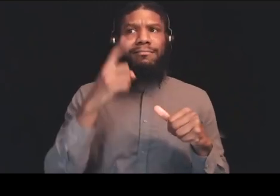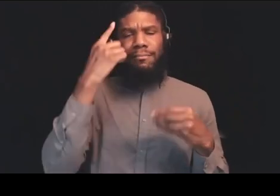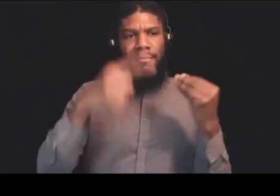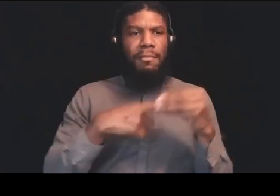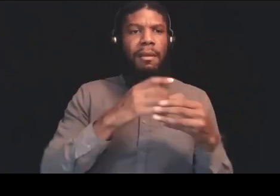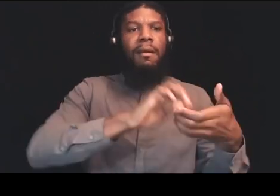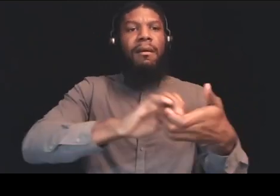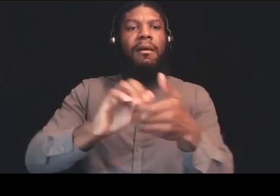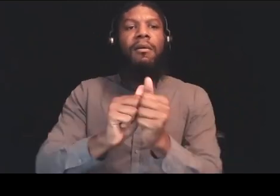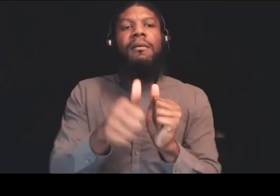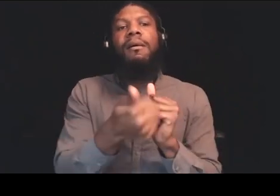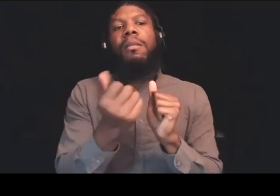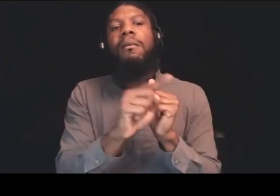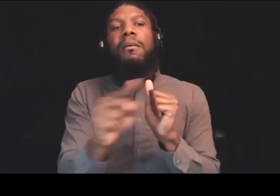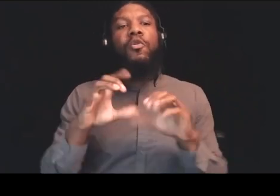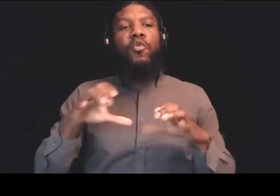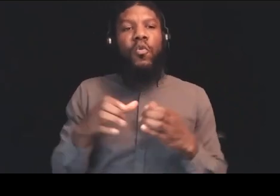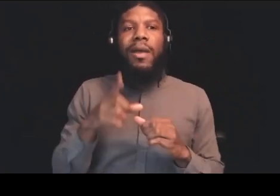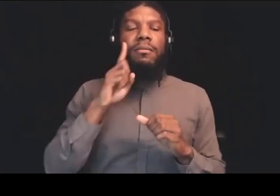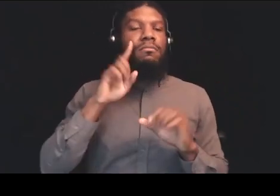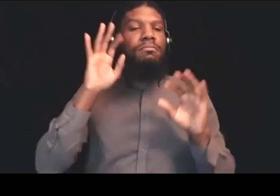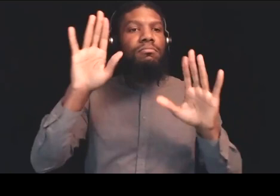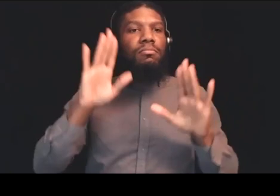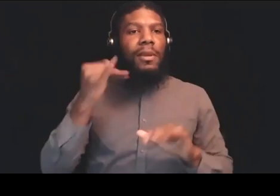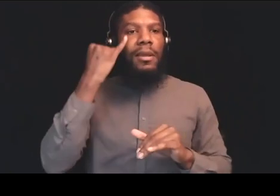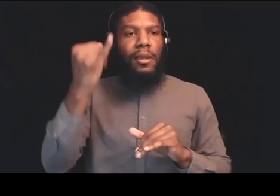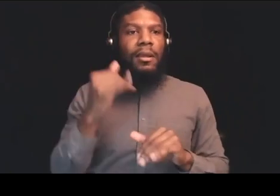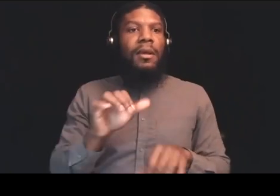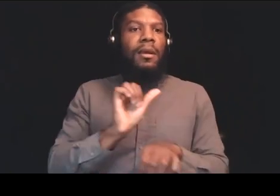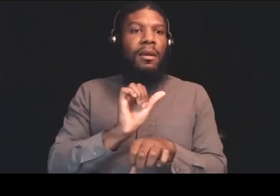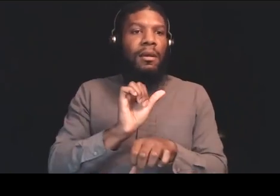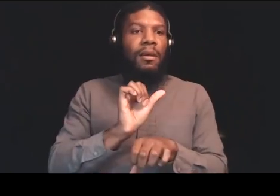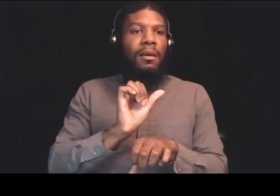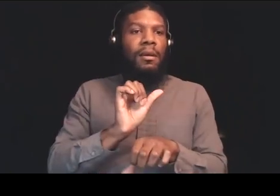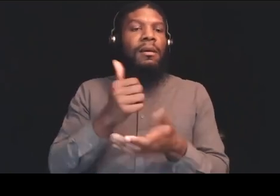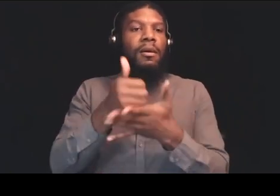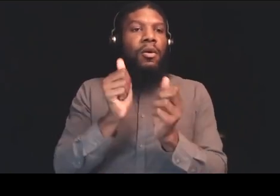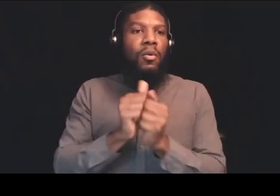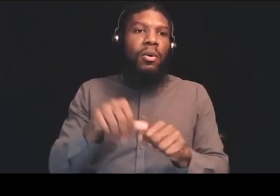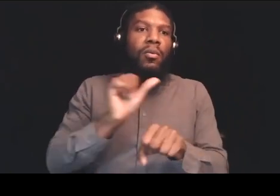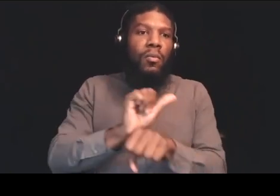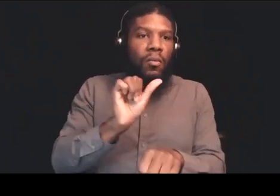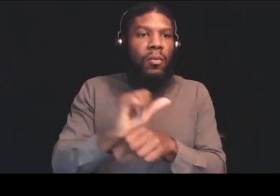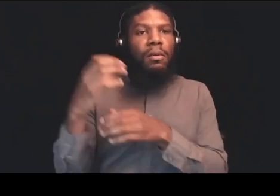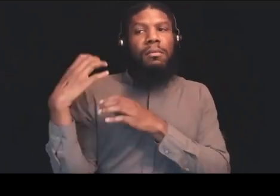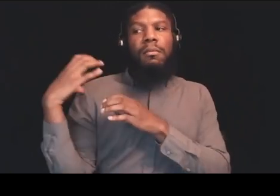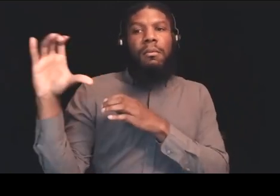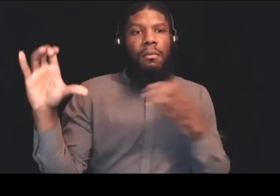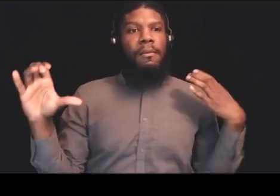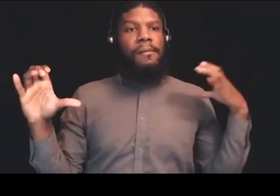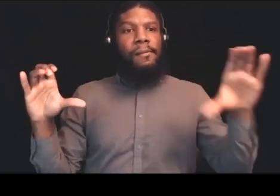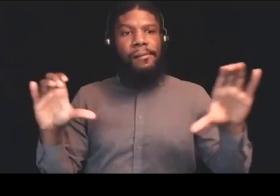a great idea to sort of help OWCA with bandwidth too, because I think we can broaden our reach when we